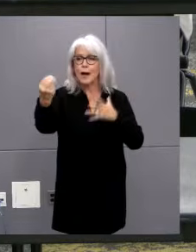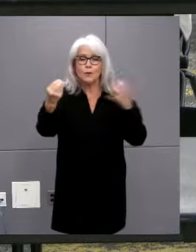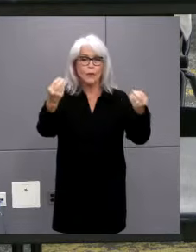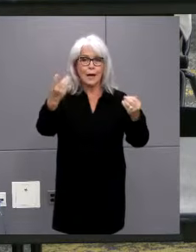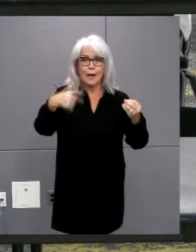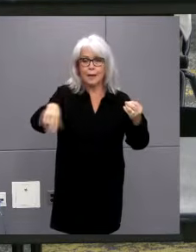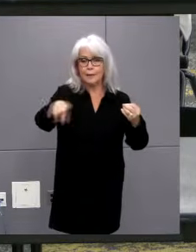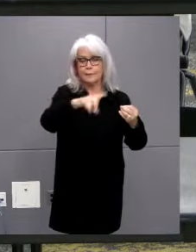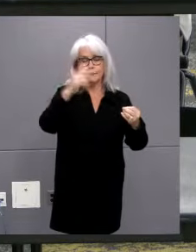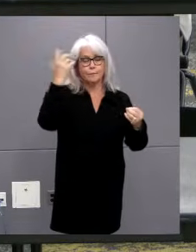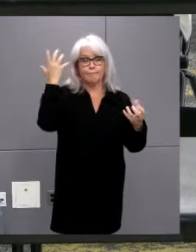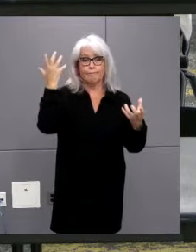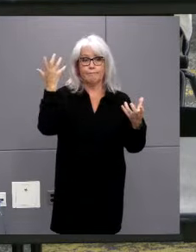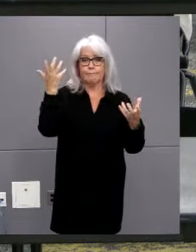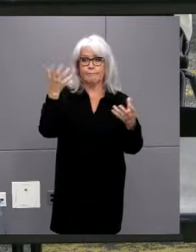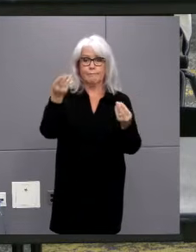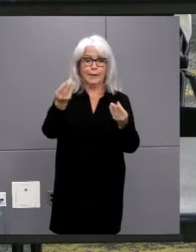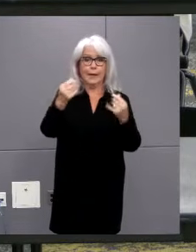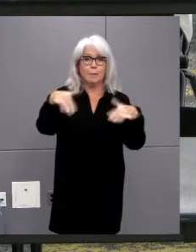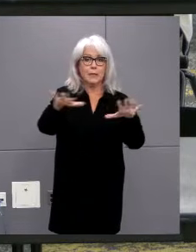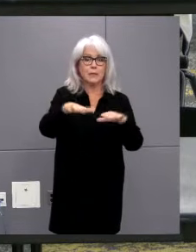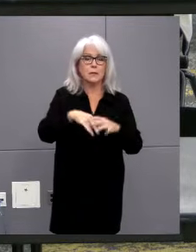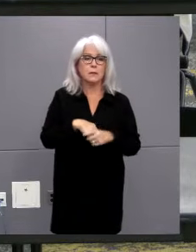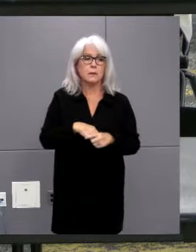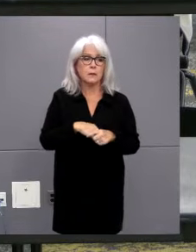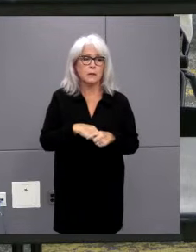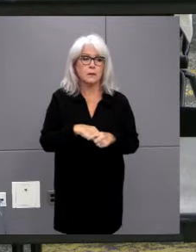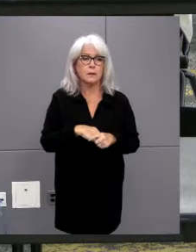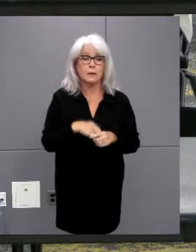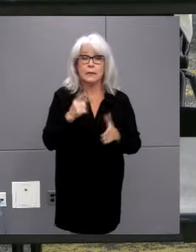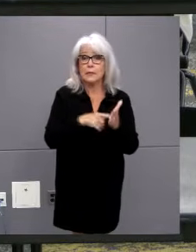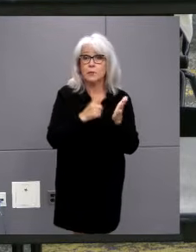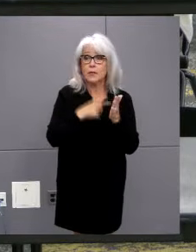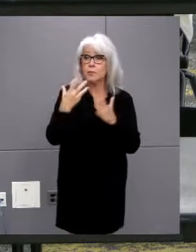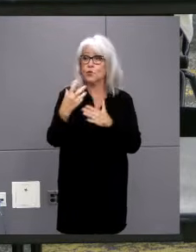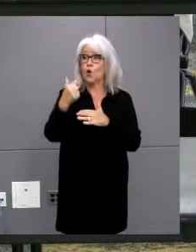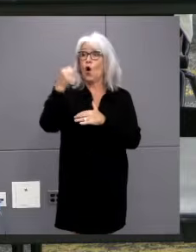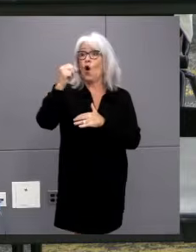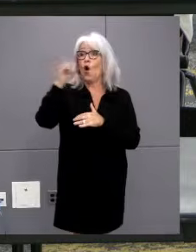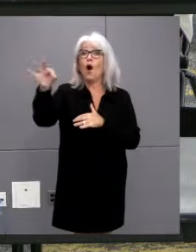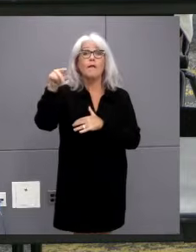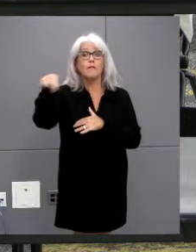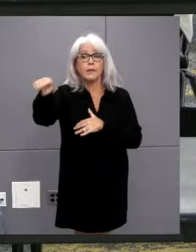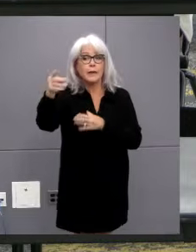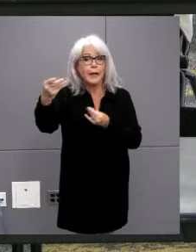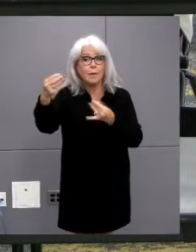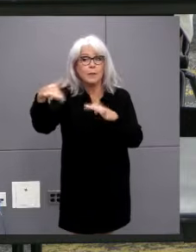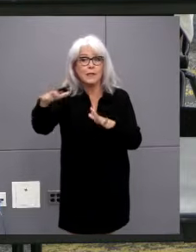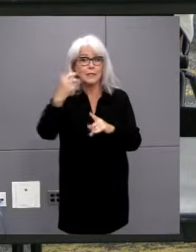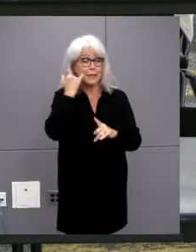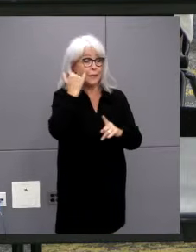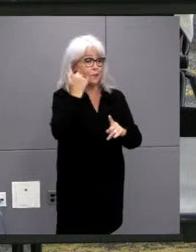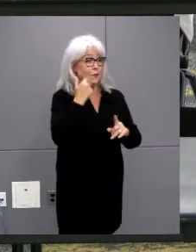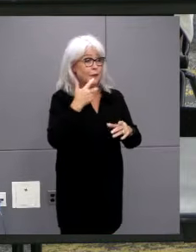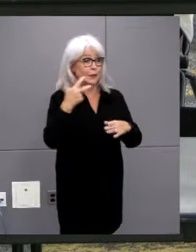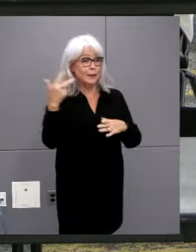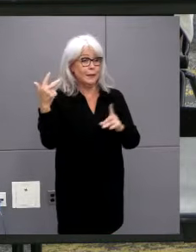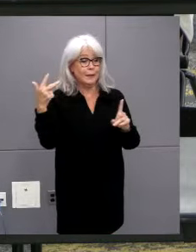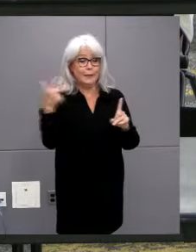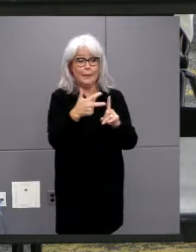on the campus, and sometimes off the campus. If there's a hit and run that's within